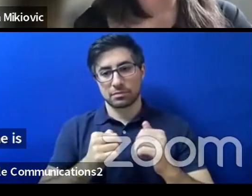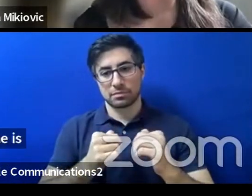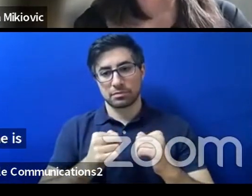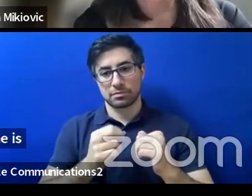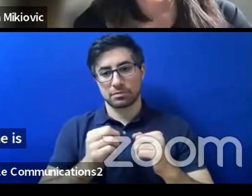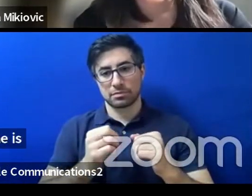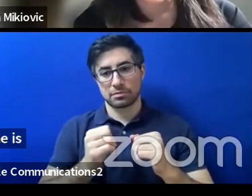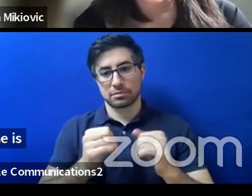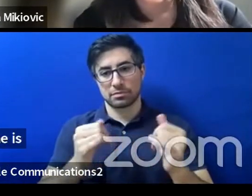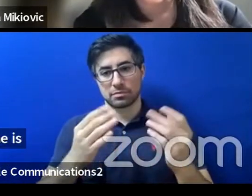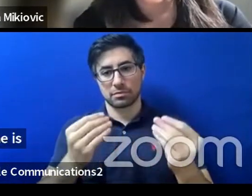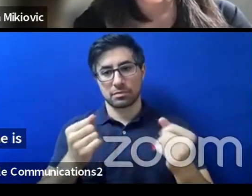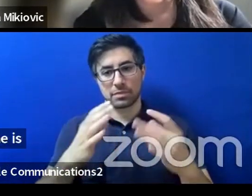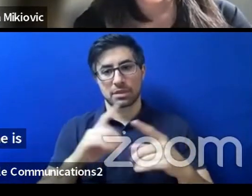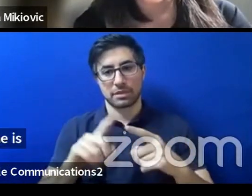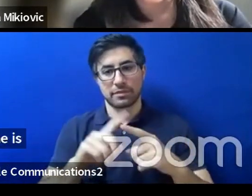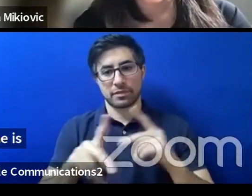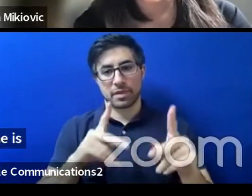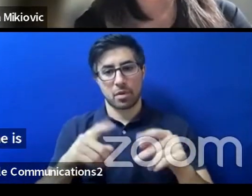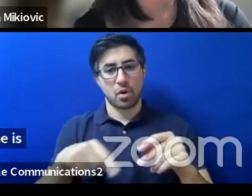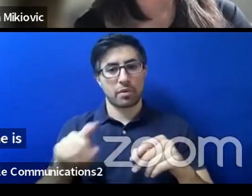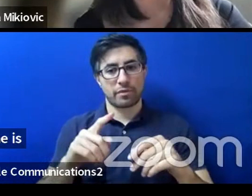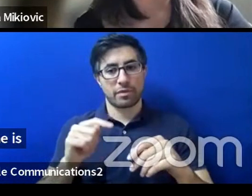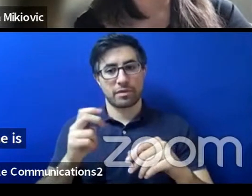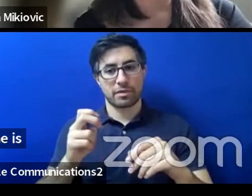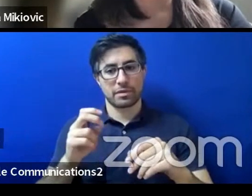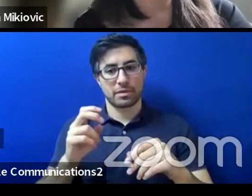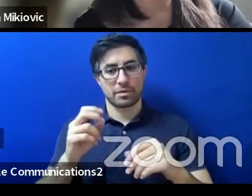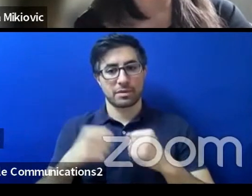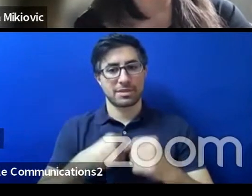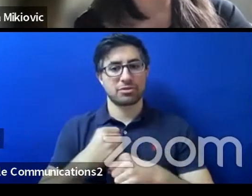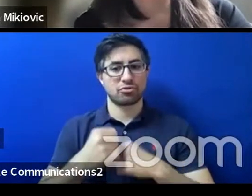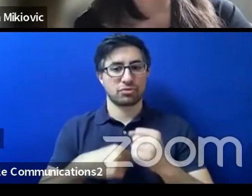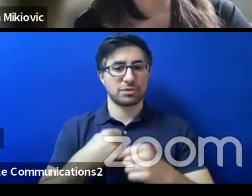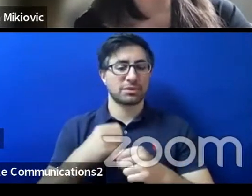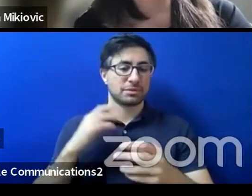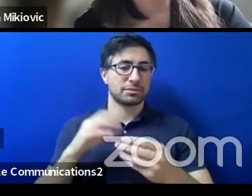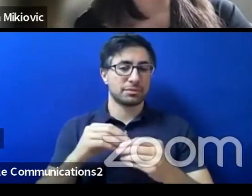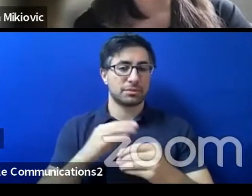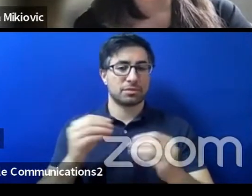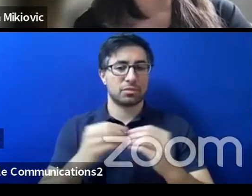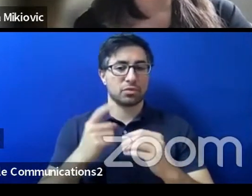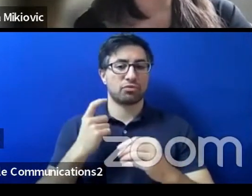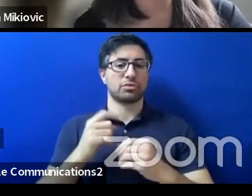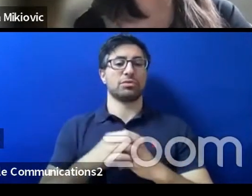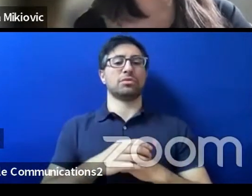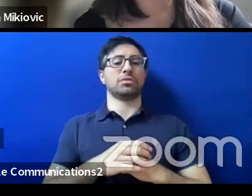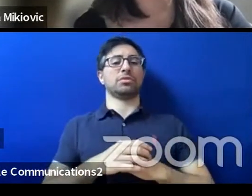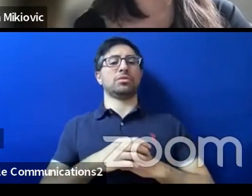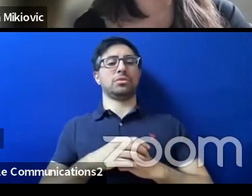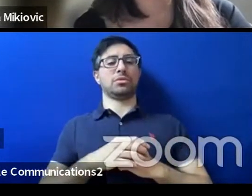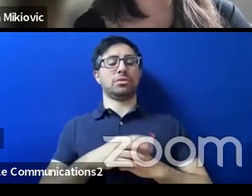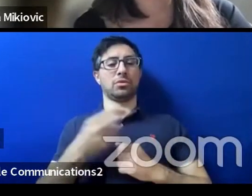the land of many different people over the centuries, and more recently the